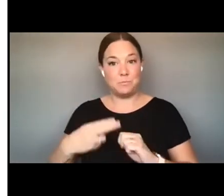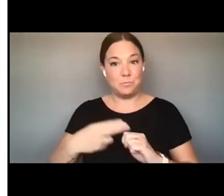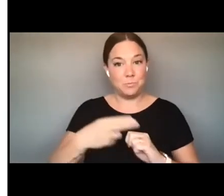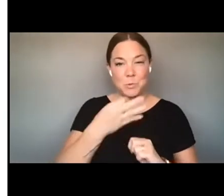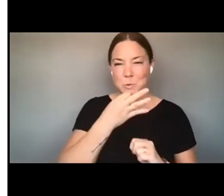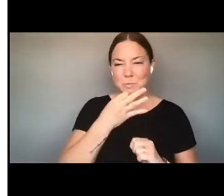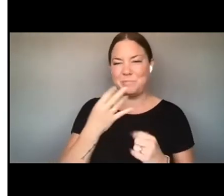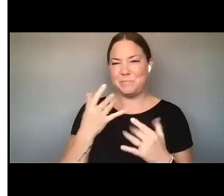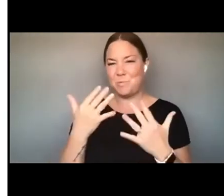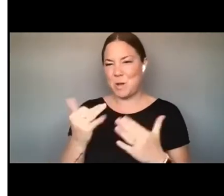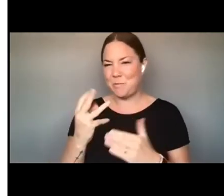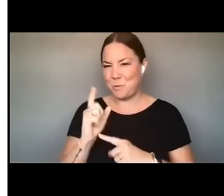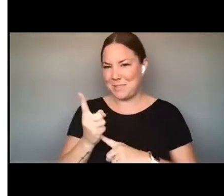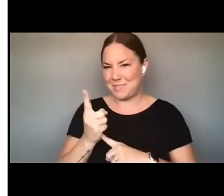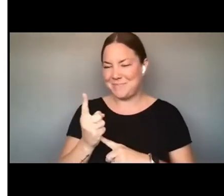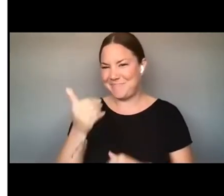Thank you.